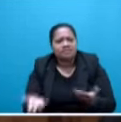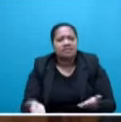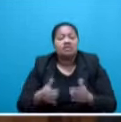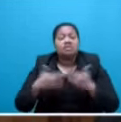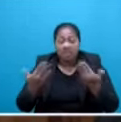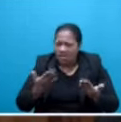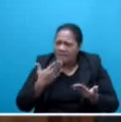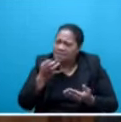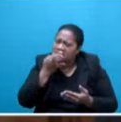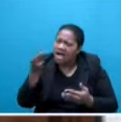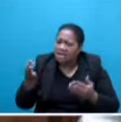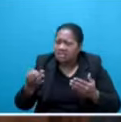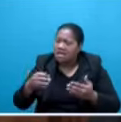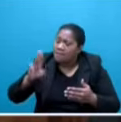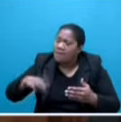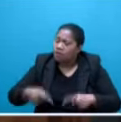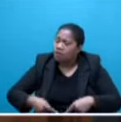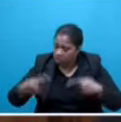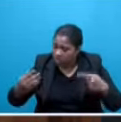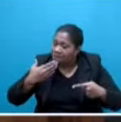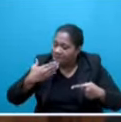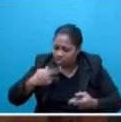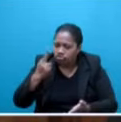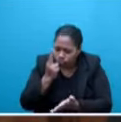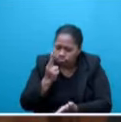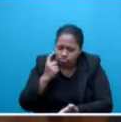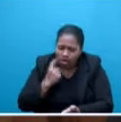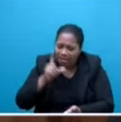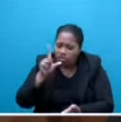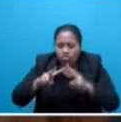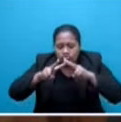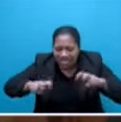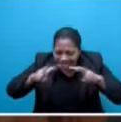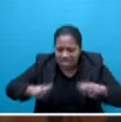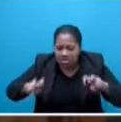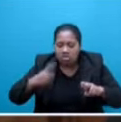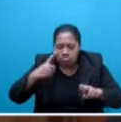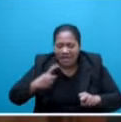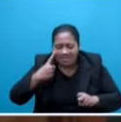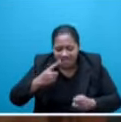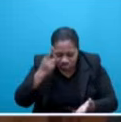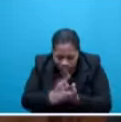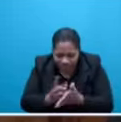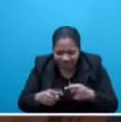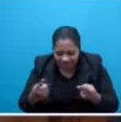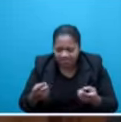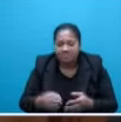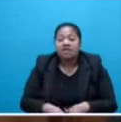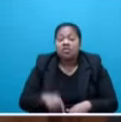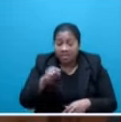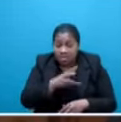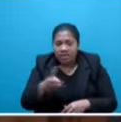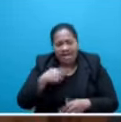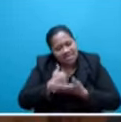their research, speak with facts before they criticize the hard work of this government. With his work, I support His